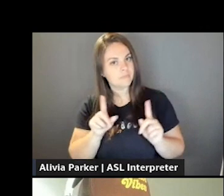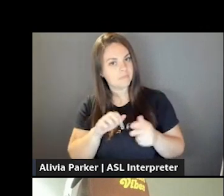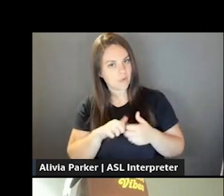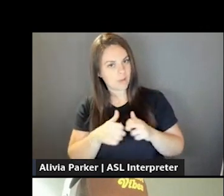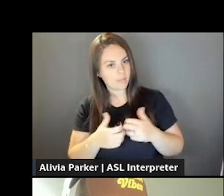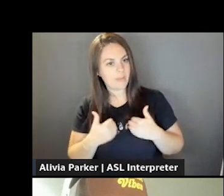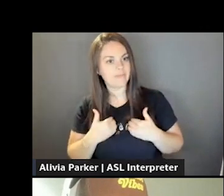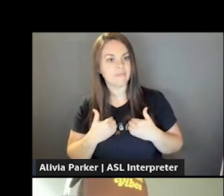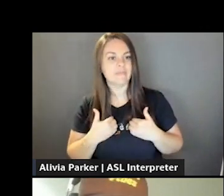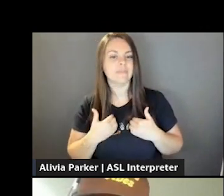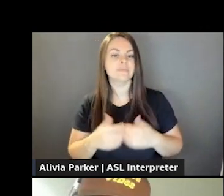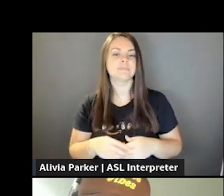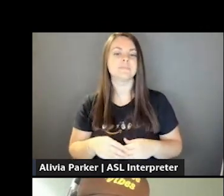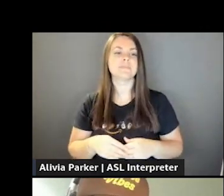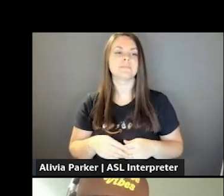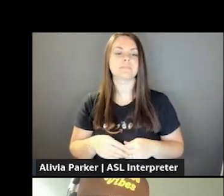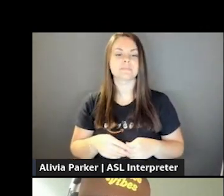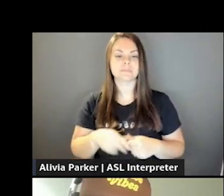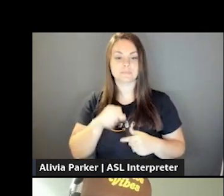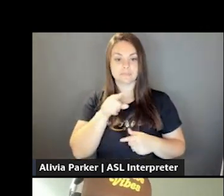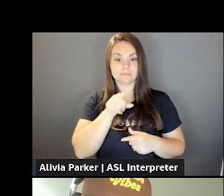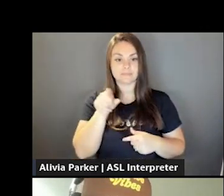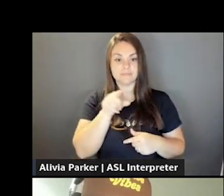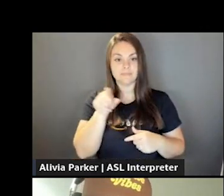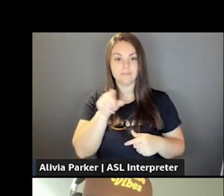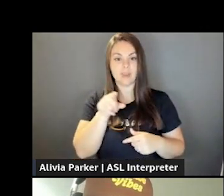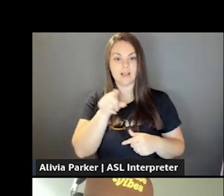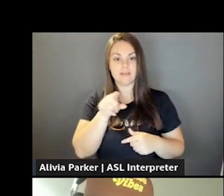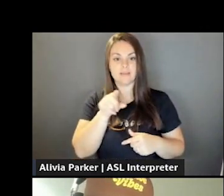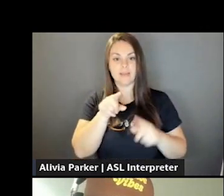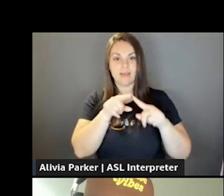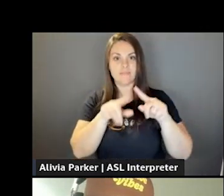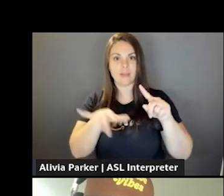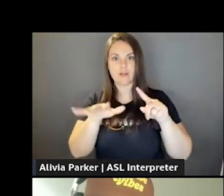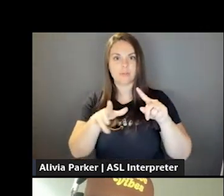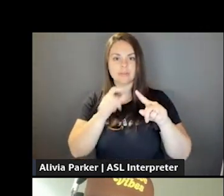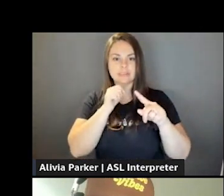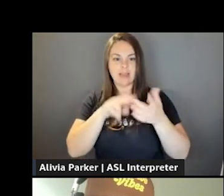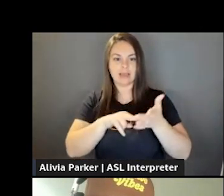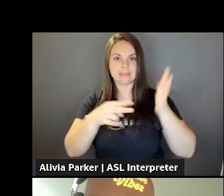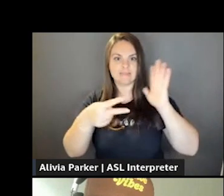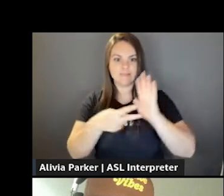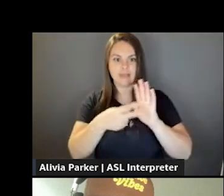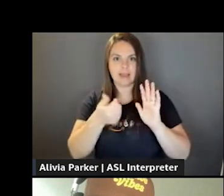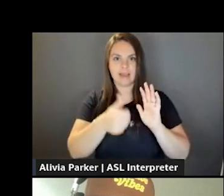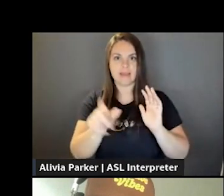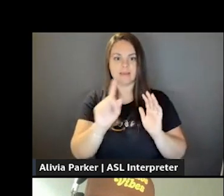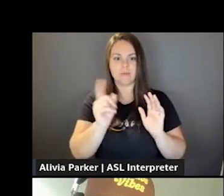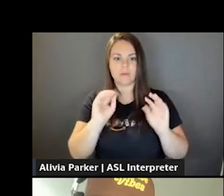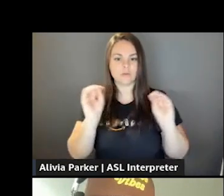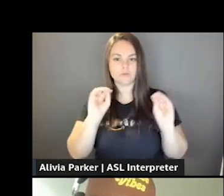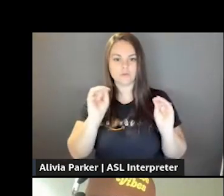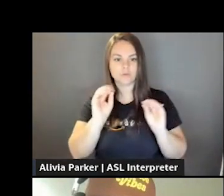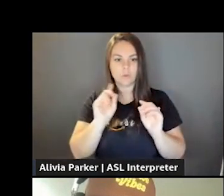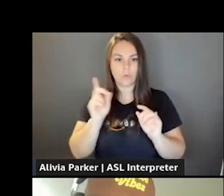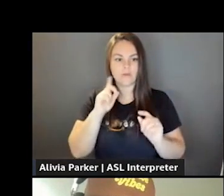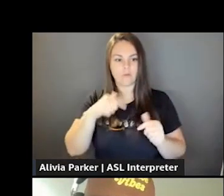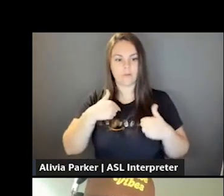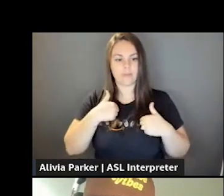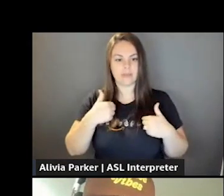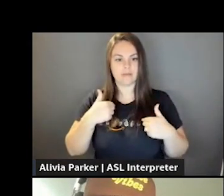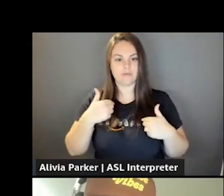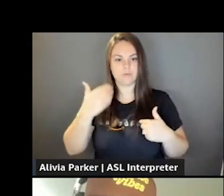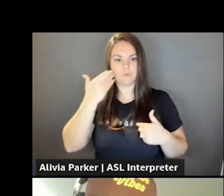This variable isn't defined anywhere. There's no idea for me to know where this list word search query is.